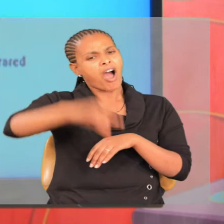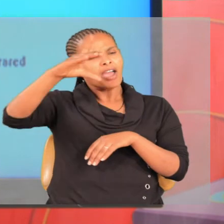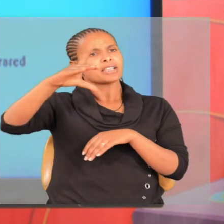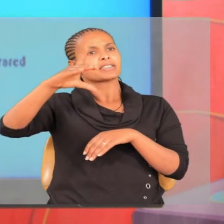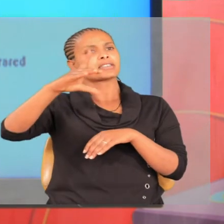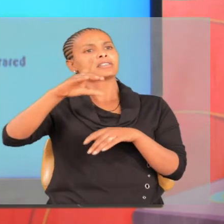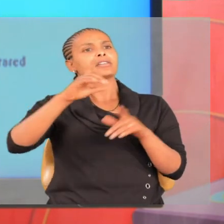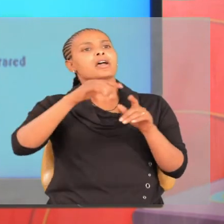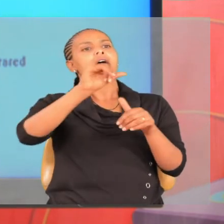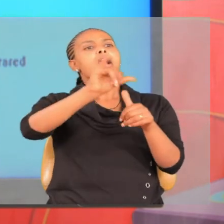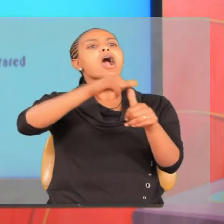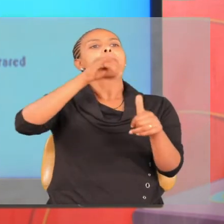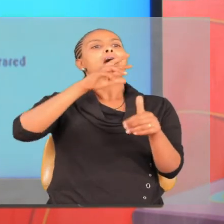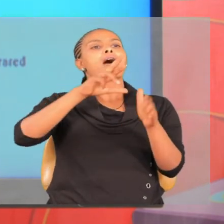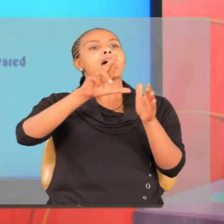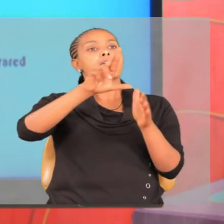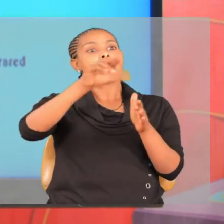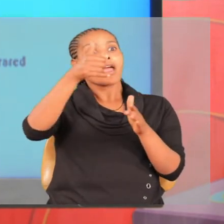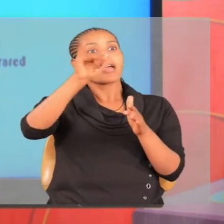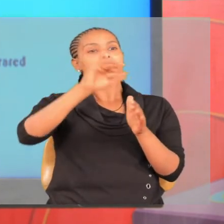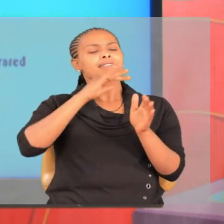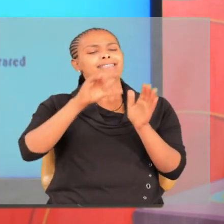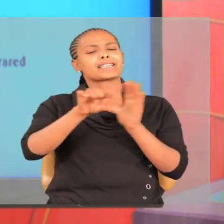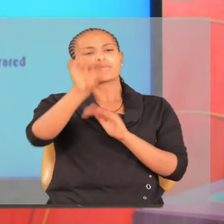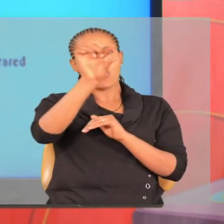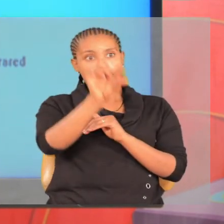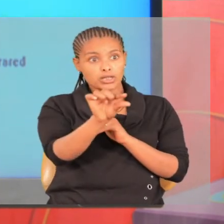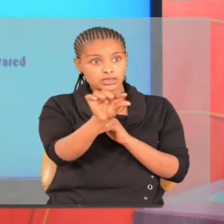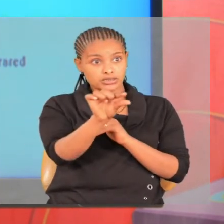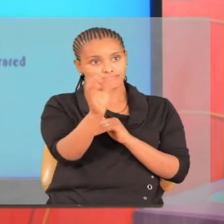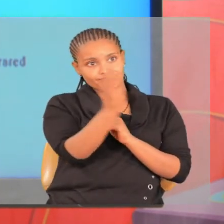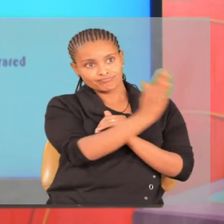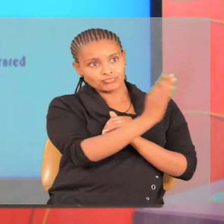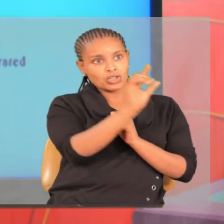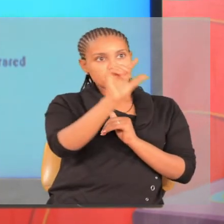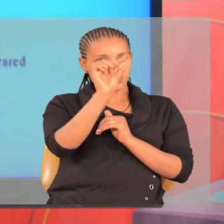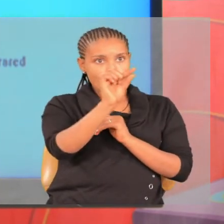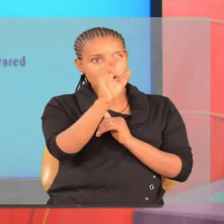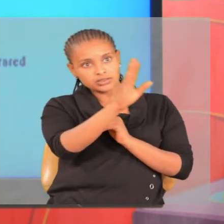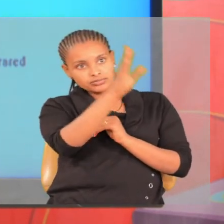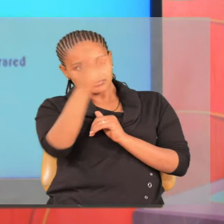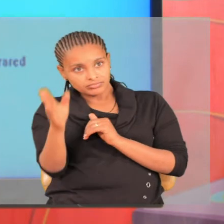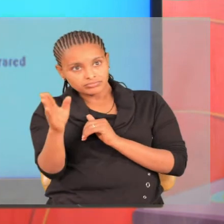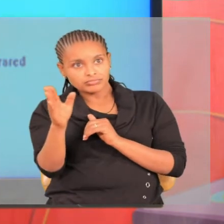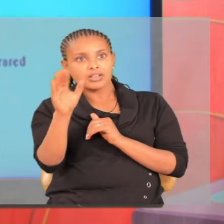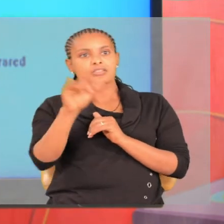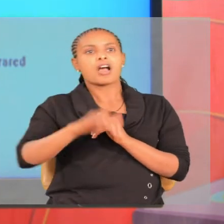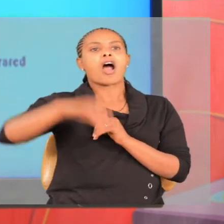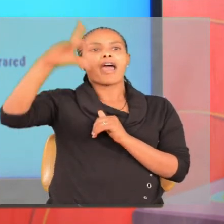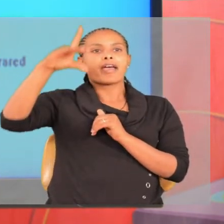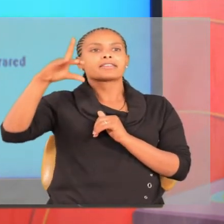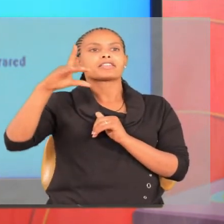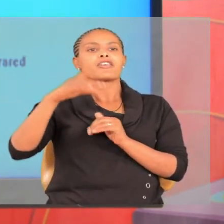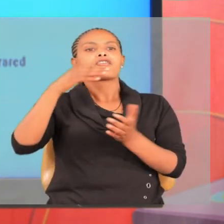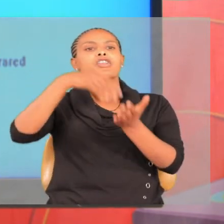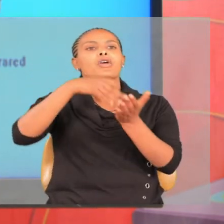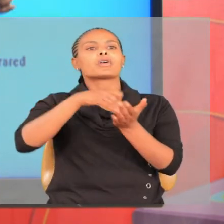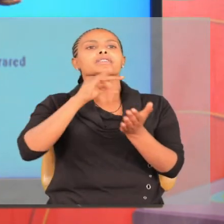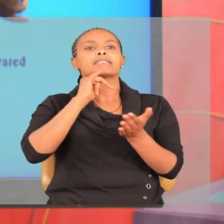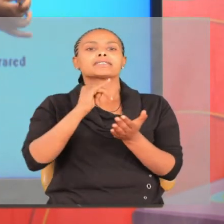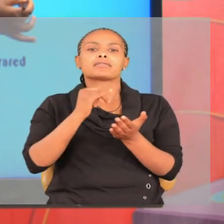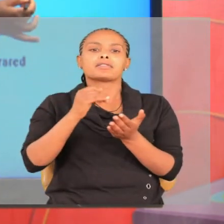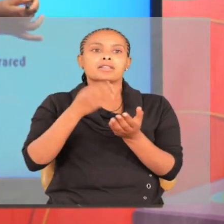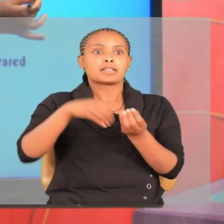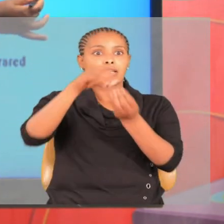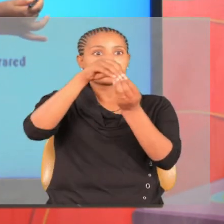whereas gamma rays has the smallest wavelengths. Frequency increase in moving